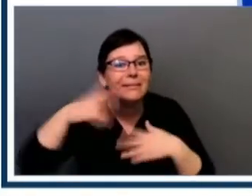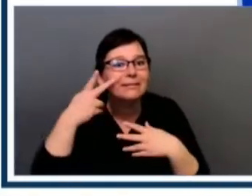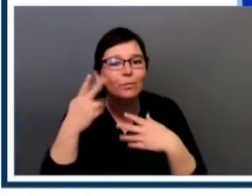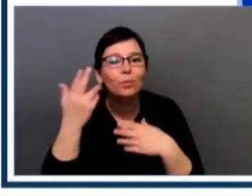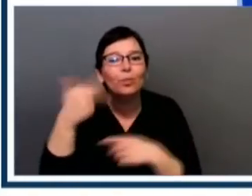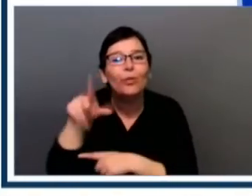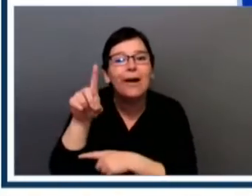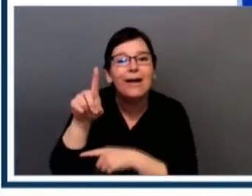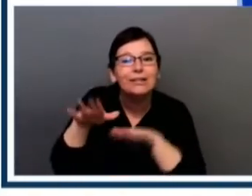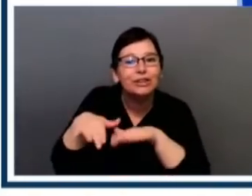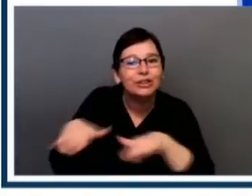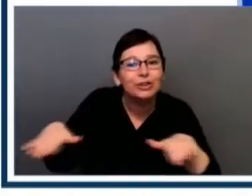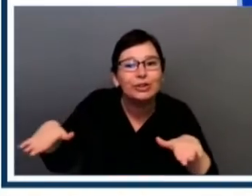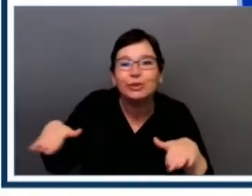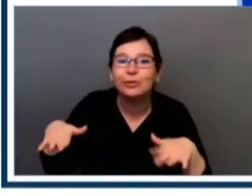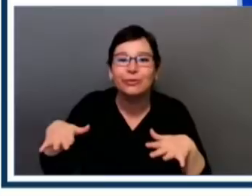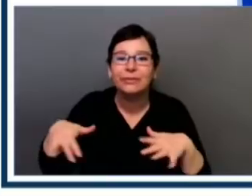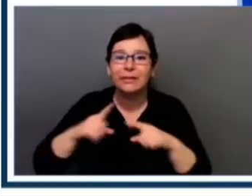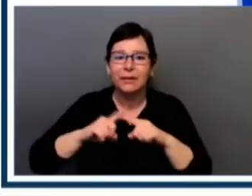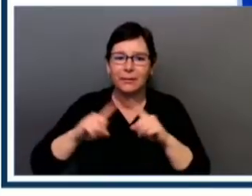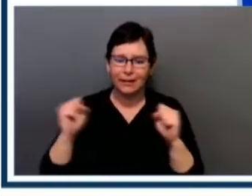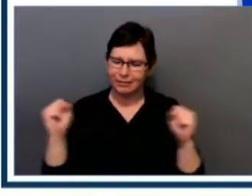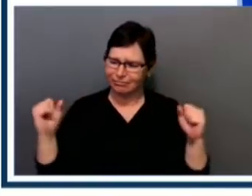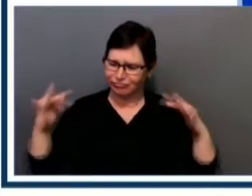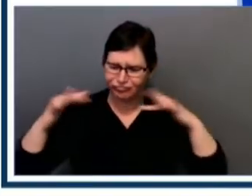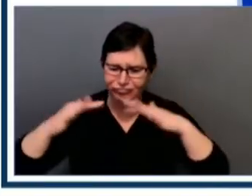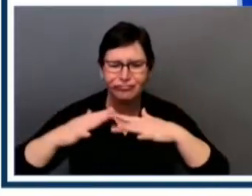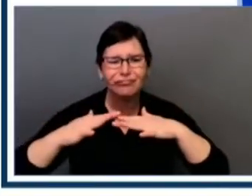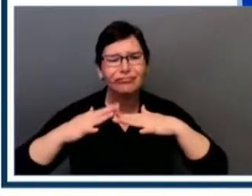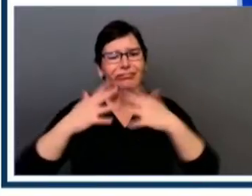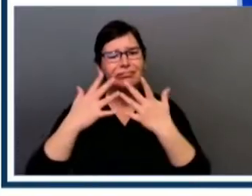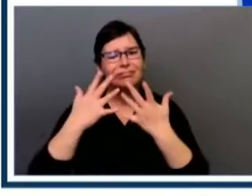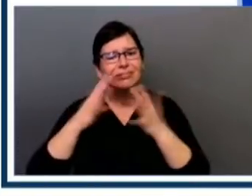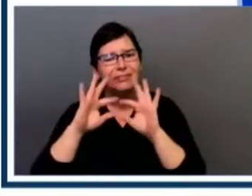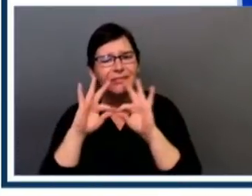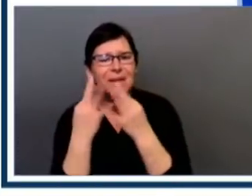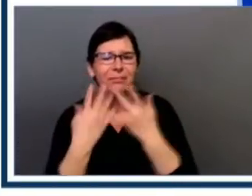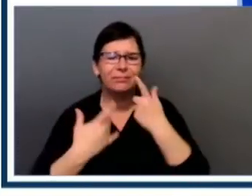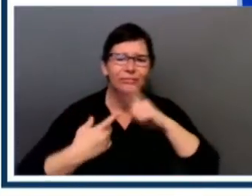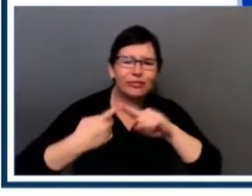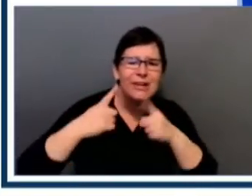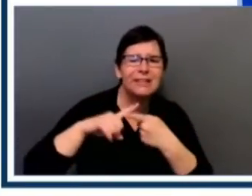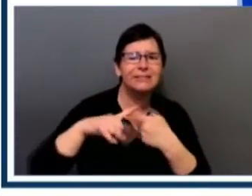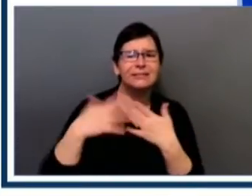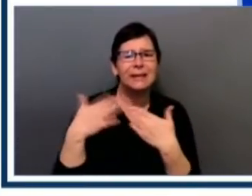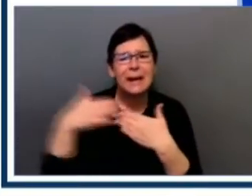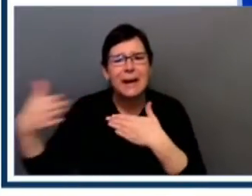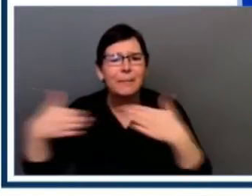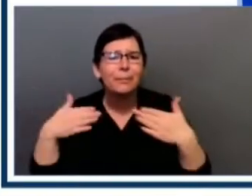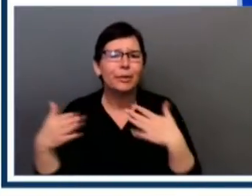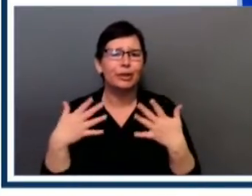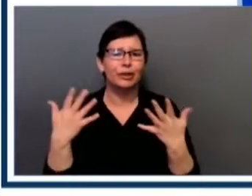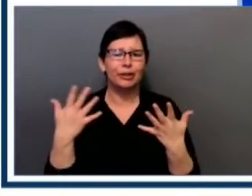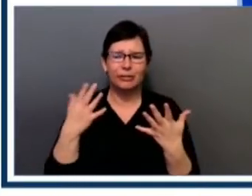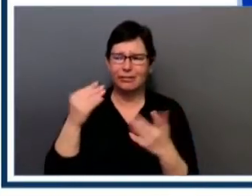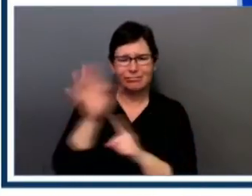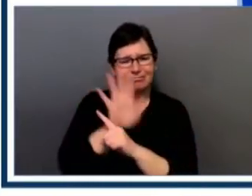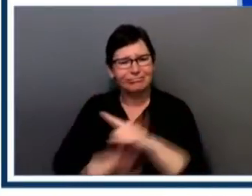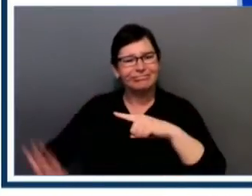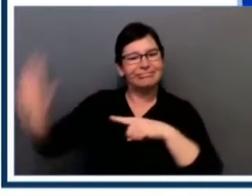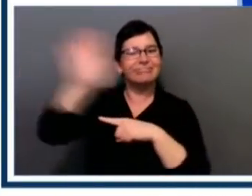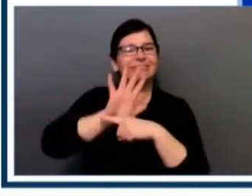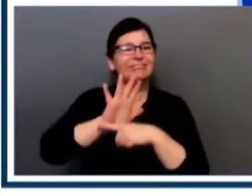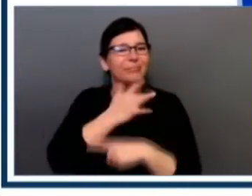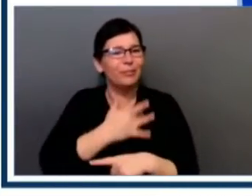neighbors, and really our entire province by getting vaccinated. Our healthcare professionals stepped up when we needed them most, time and